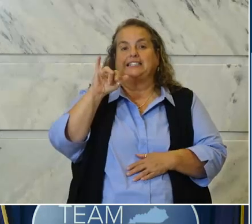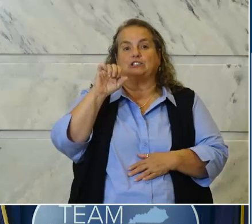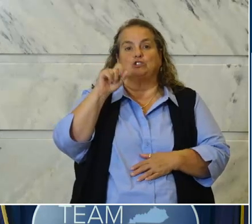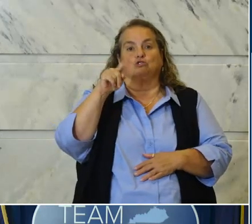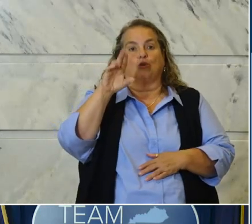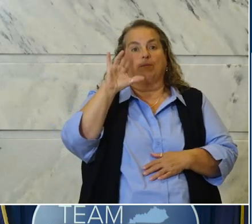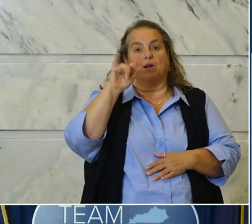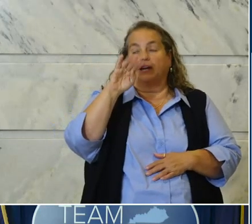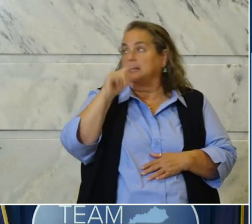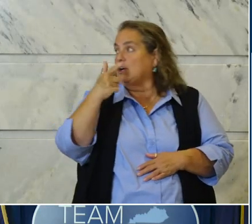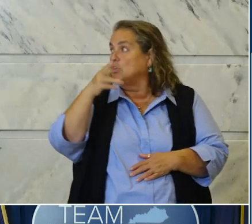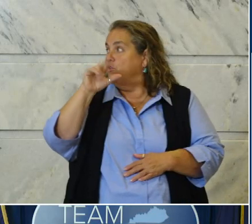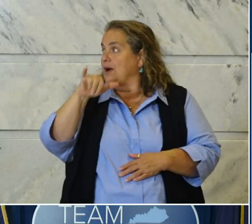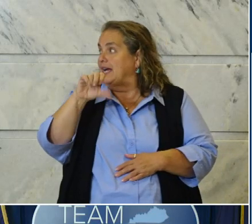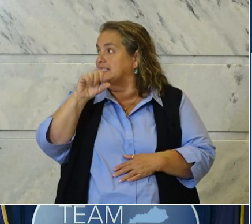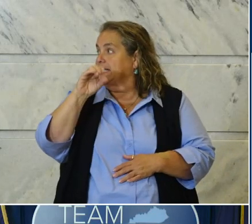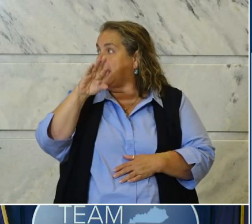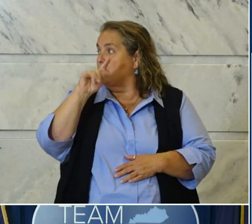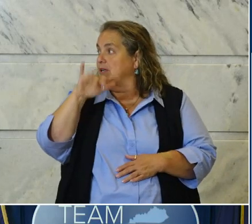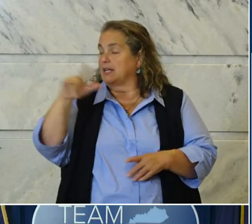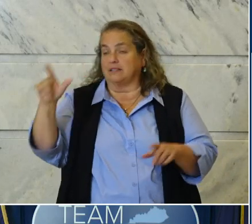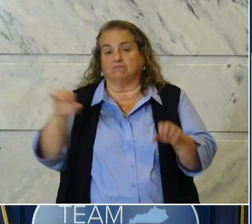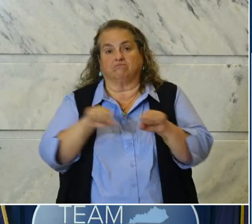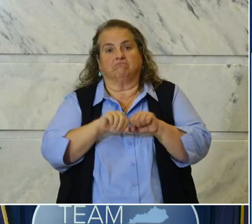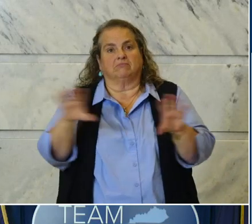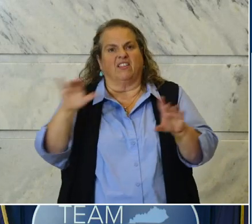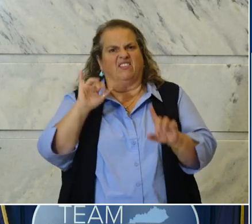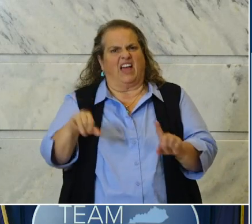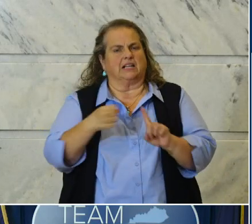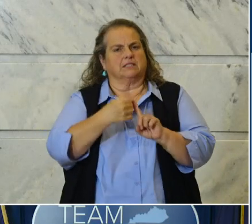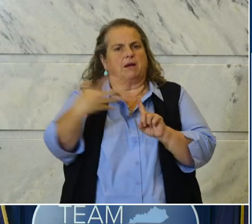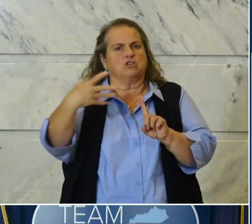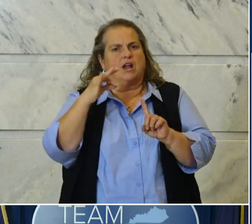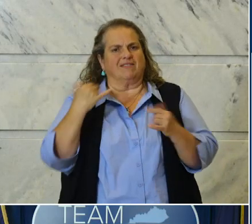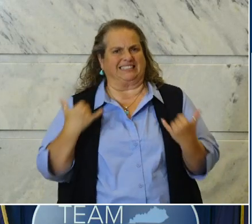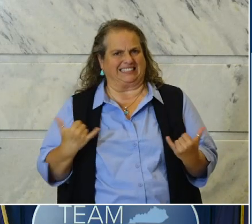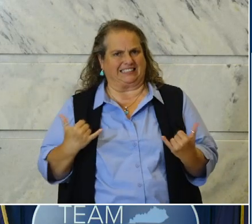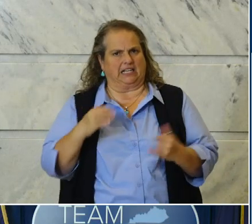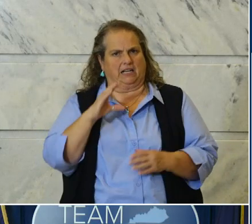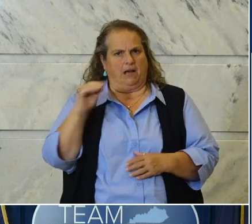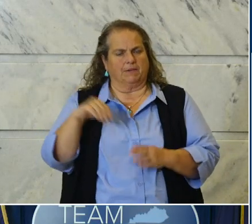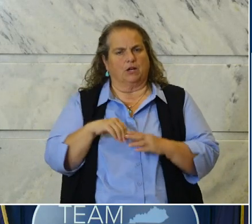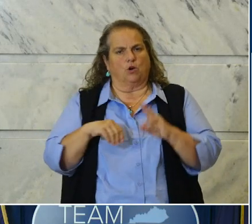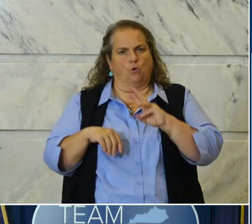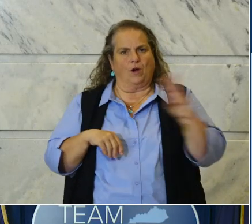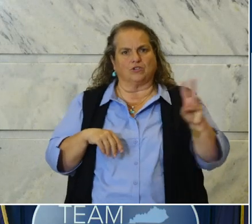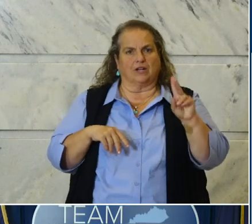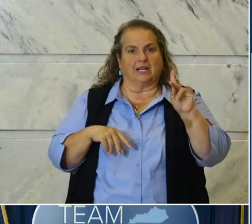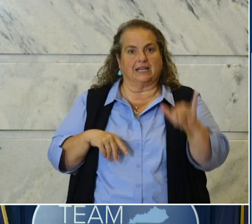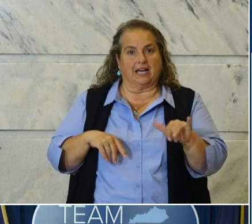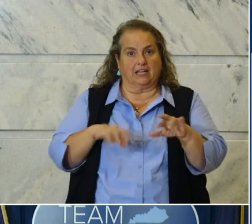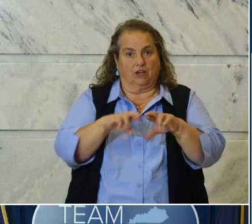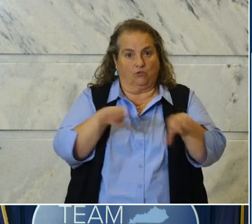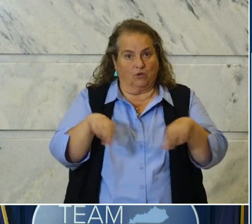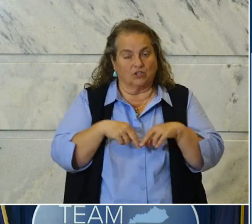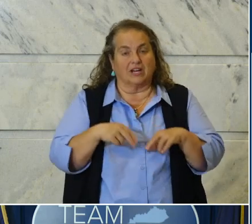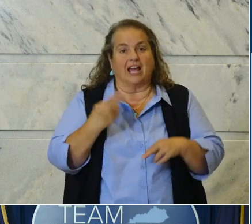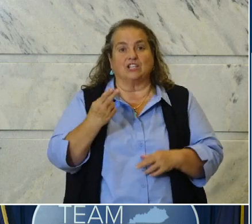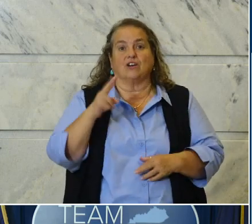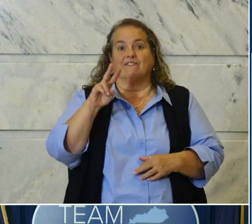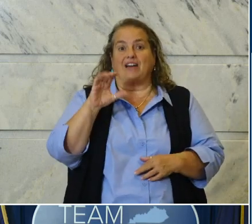Graves County, we have an expansion of an existing company and a major employer for the Western Kentucky region. HVAC